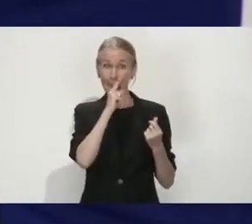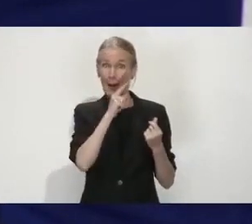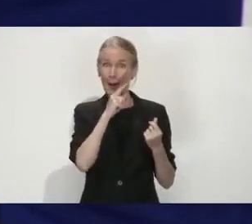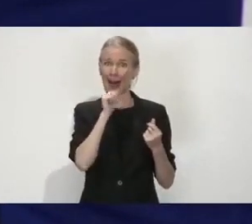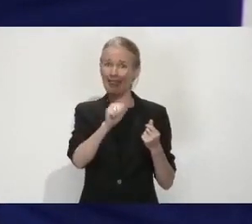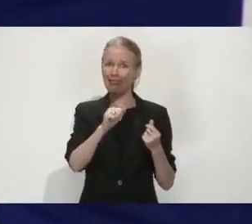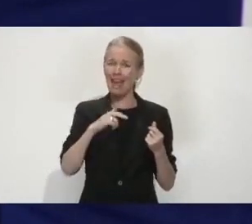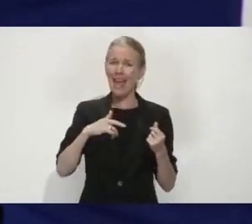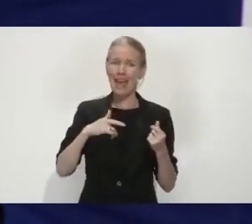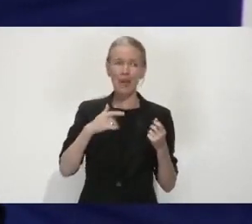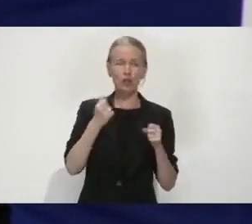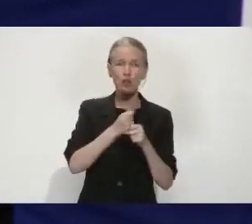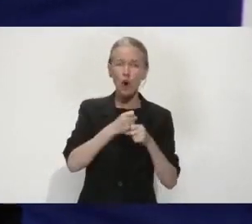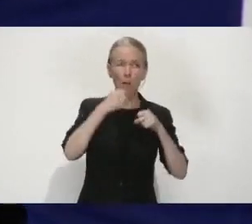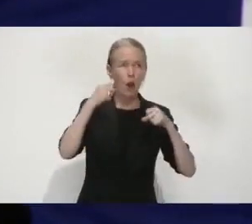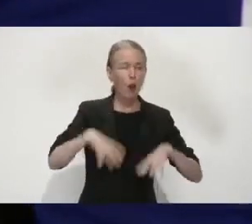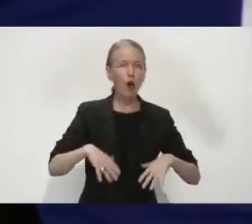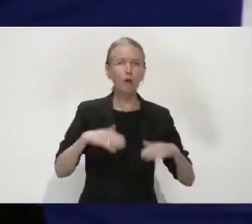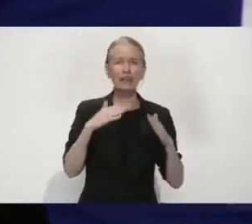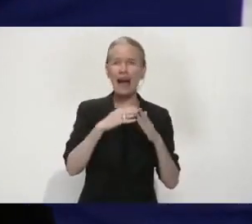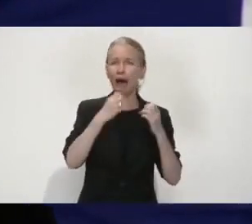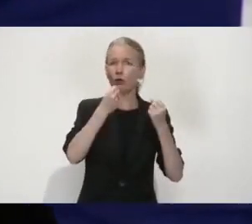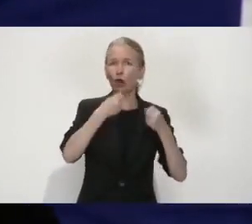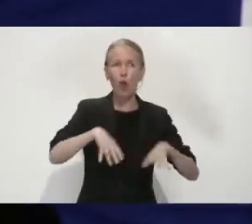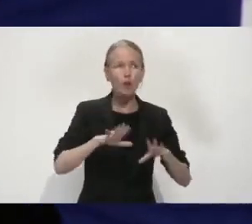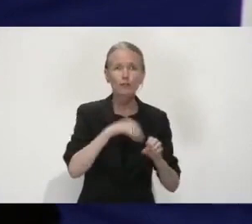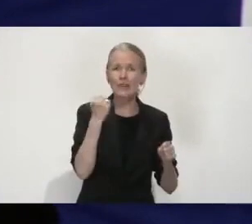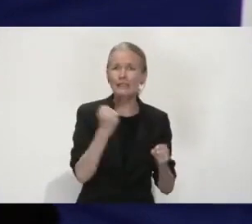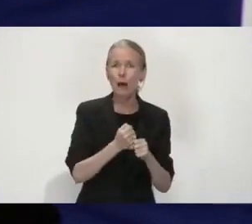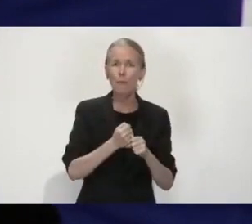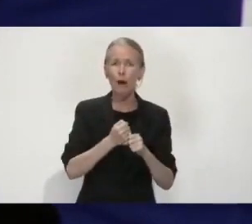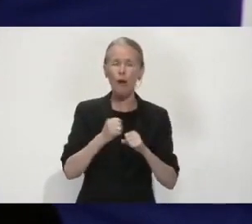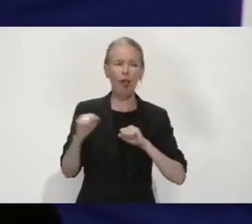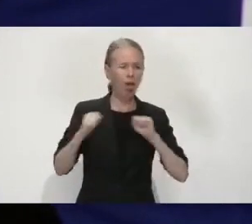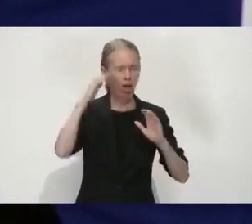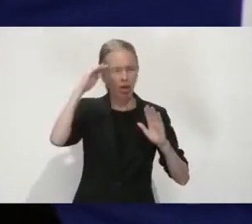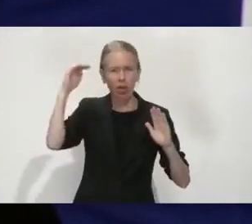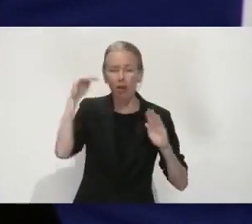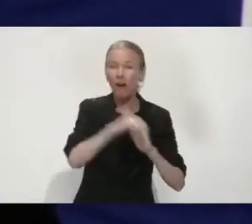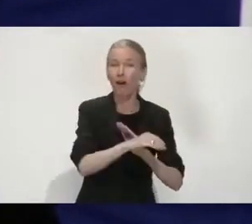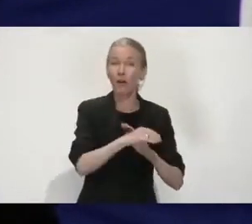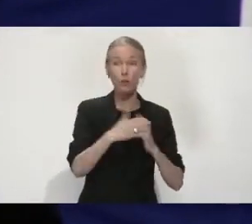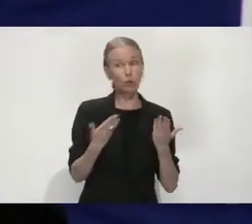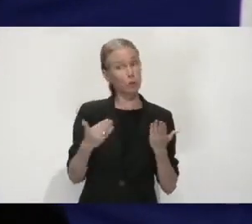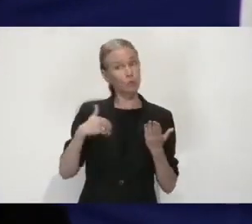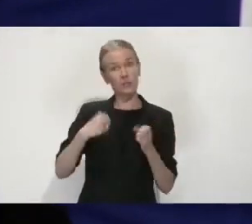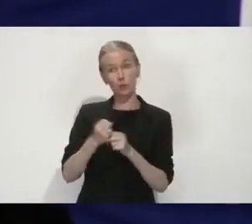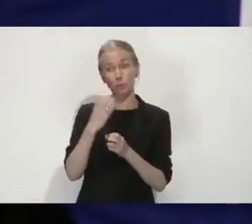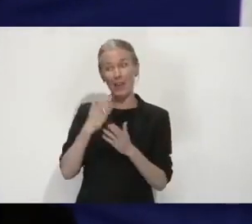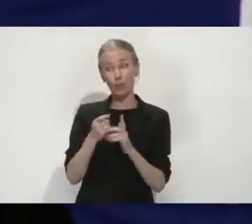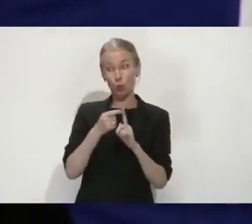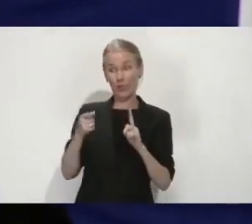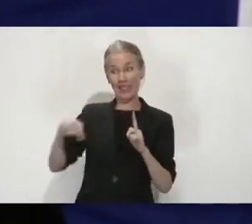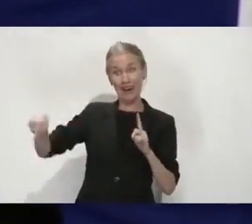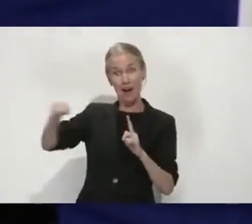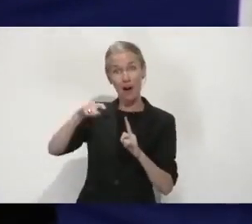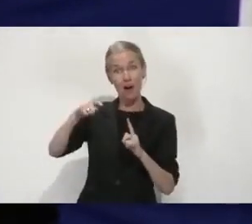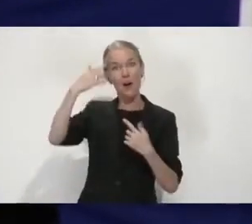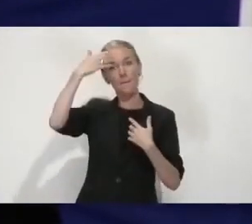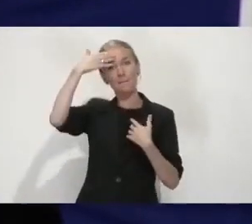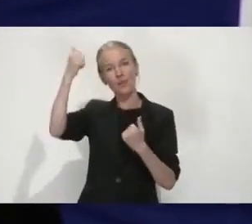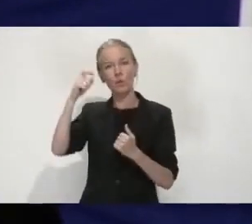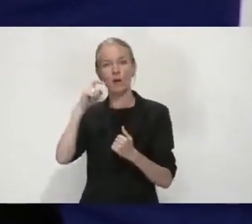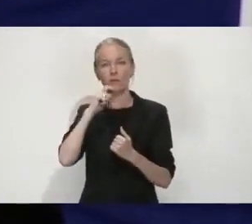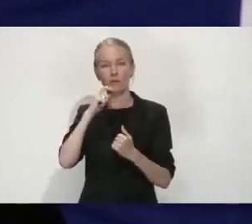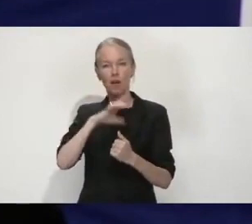So from a public health perspective, we also have to ensure that we have capacity within that DHB to manage the